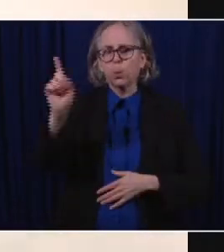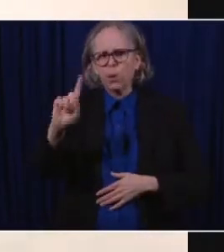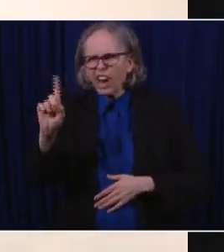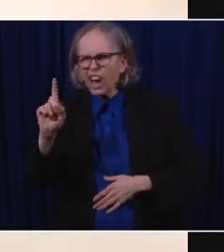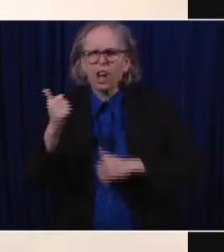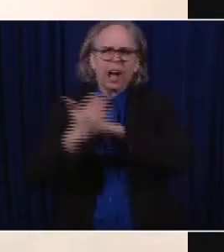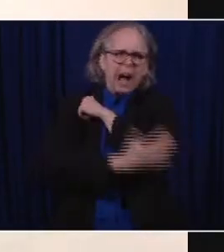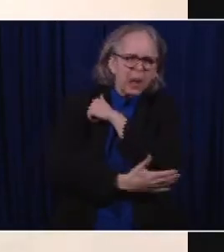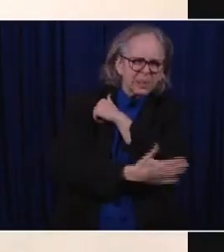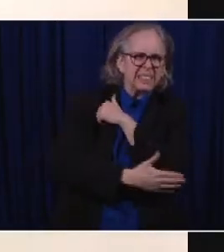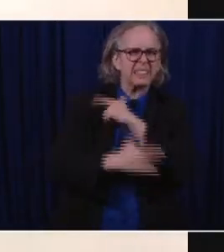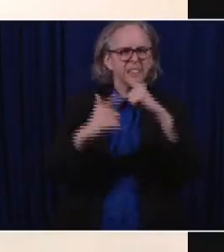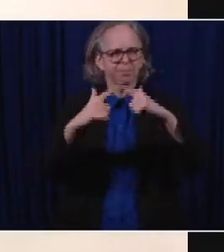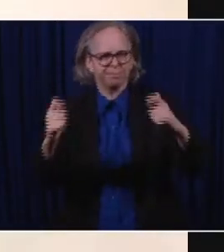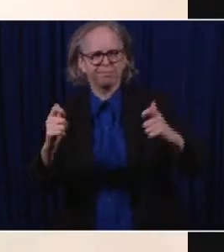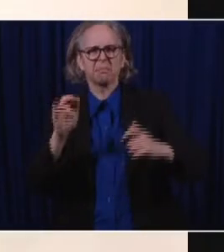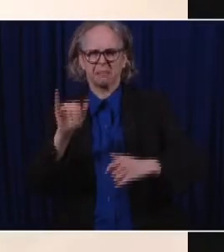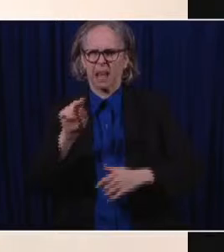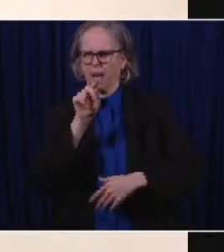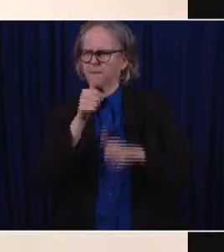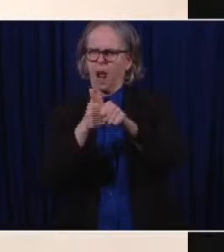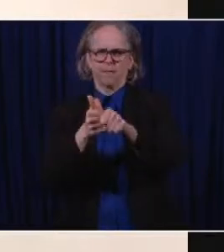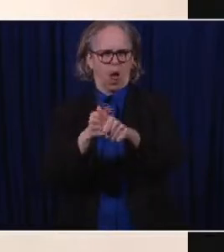travel, and it will be